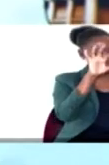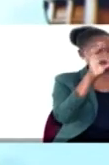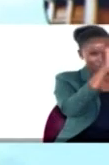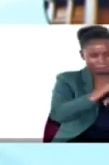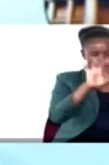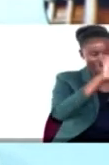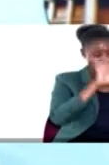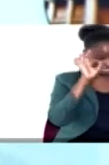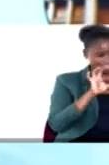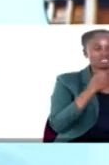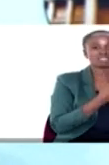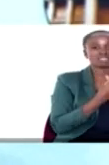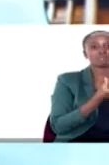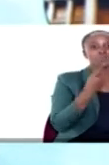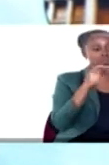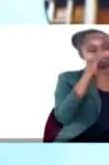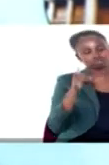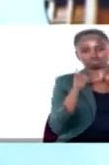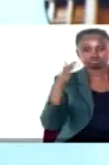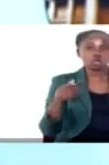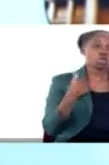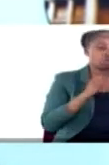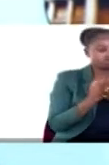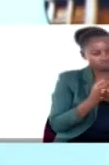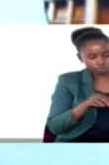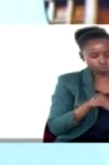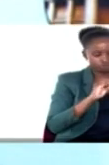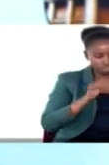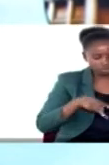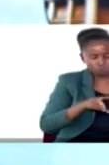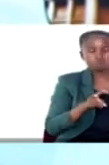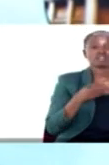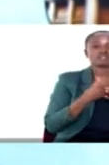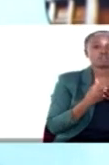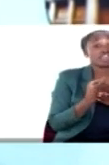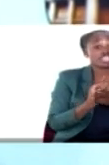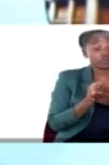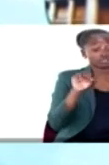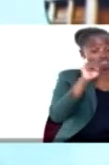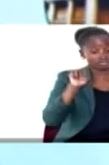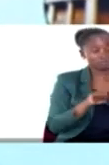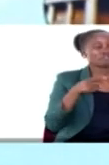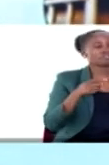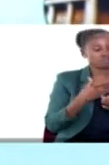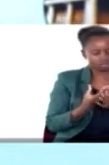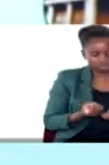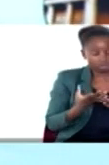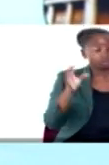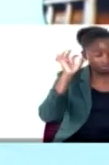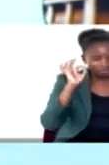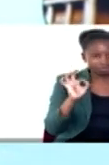adequate infrastructure and sustainable ecosystems that will offer a good quality of life to all the